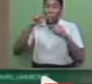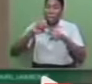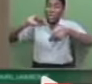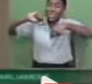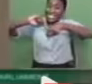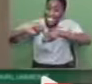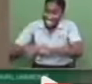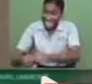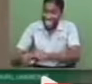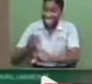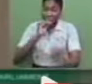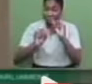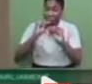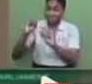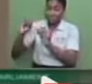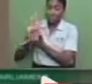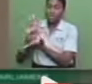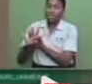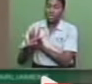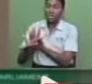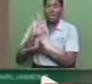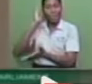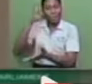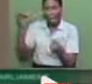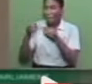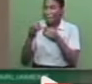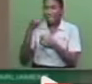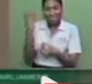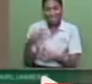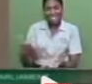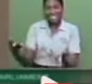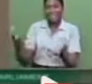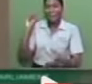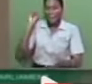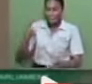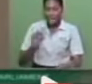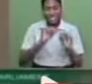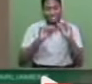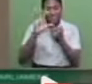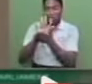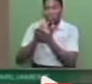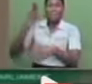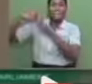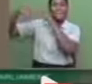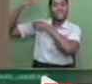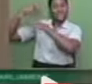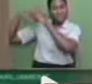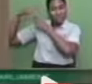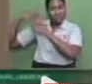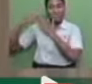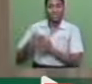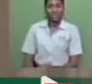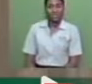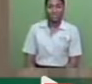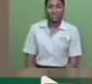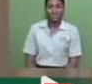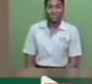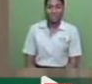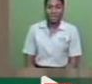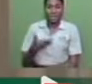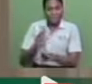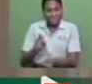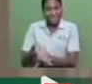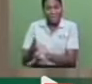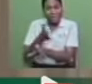Leaving the UWO South Campus closed. The famous one, Old Puch always speaks of, Ramaitri Sindhu. I'll talk about the Shiva